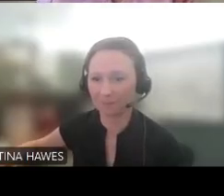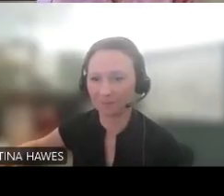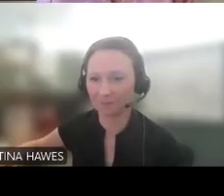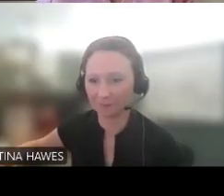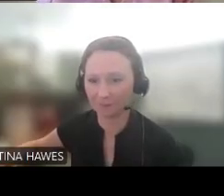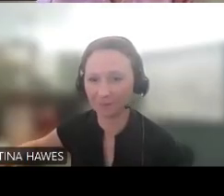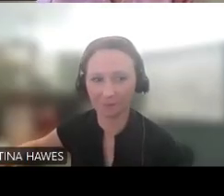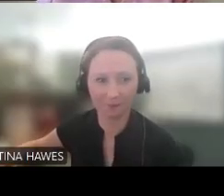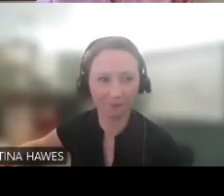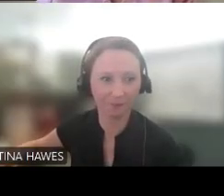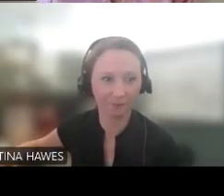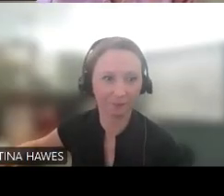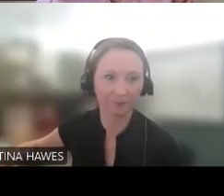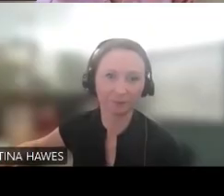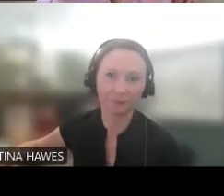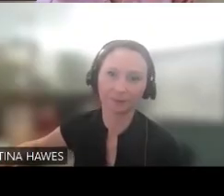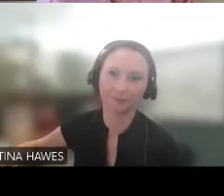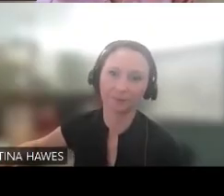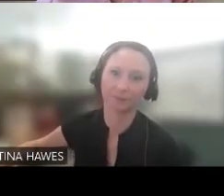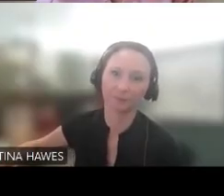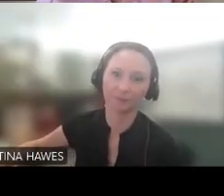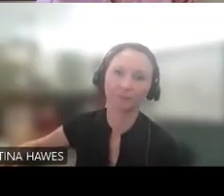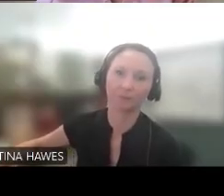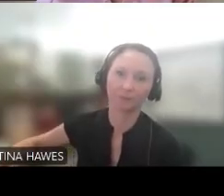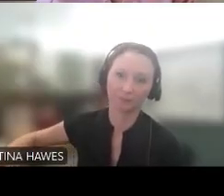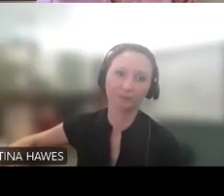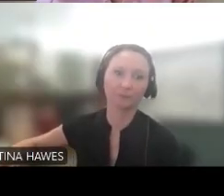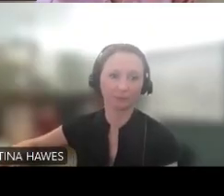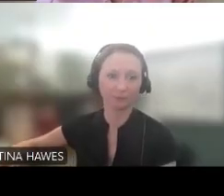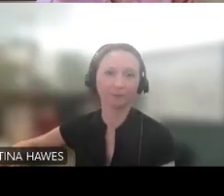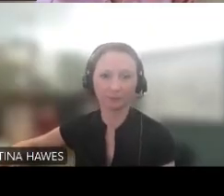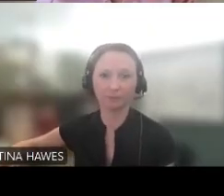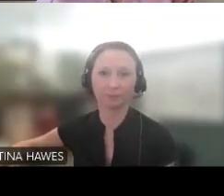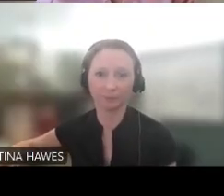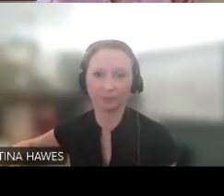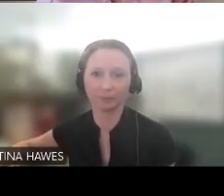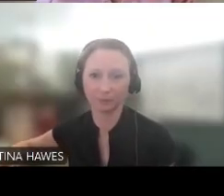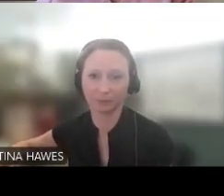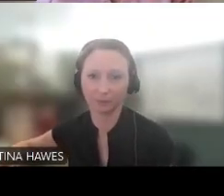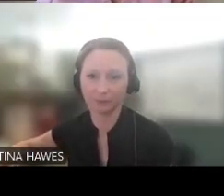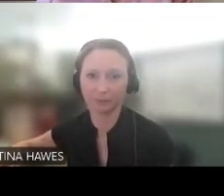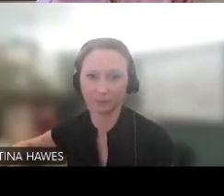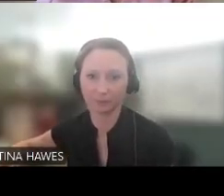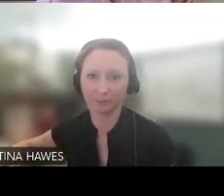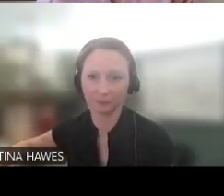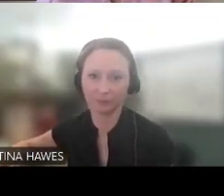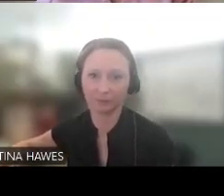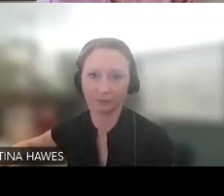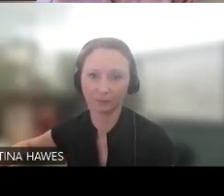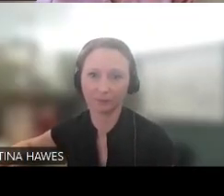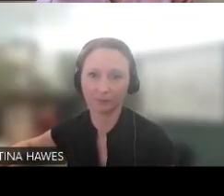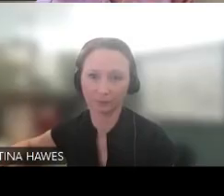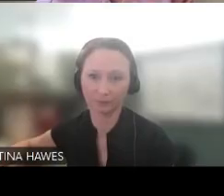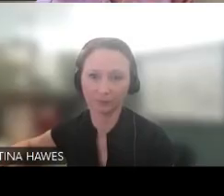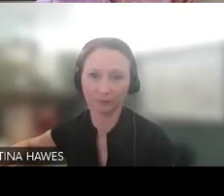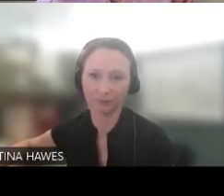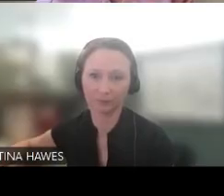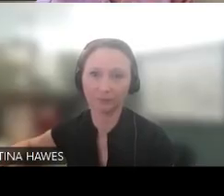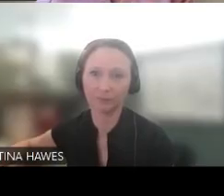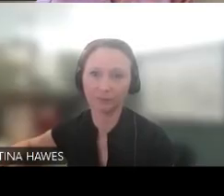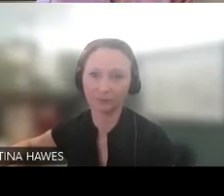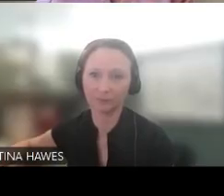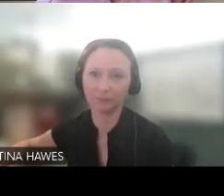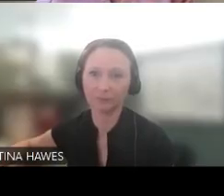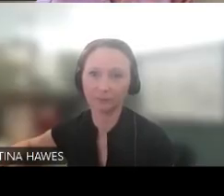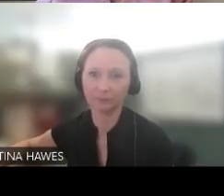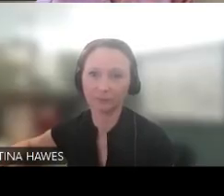say regardless, you should definitely be using sunscreen when you travel to areas where you're like near the equator, getting a lot of UV exposure,